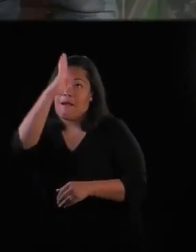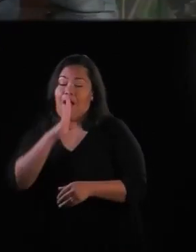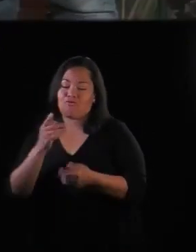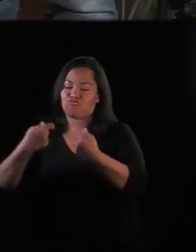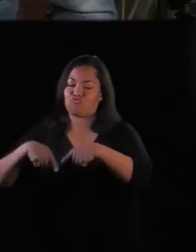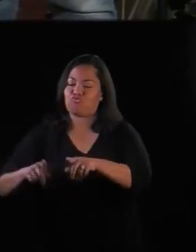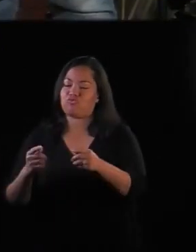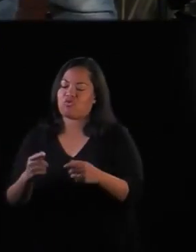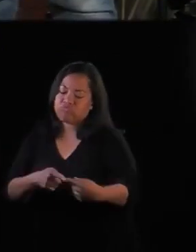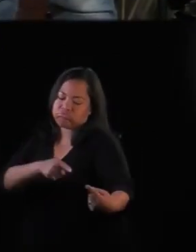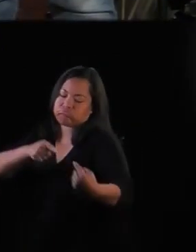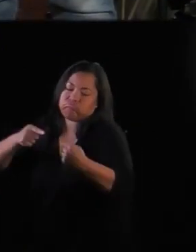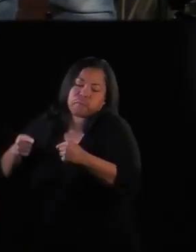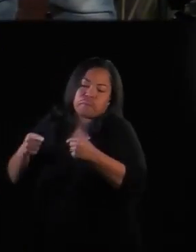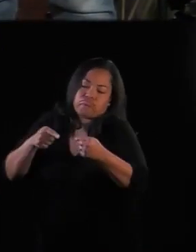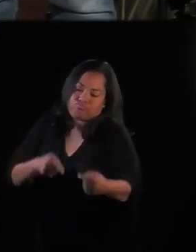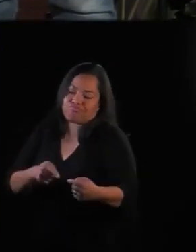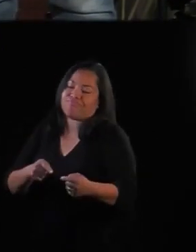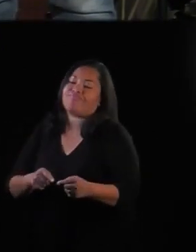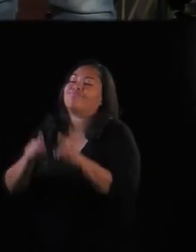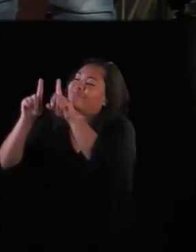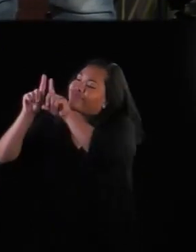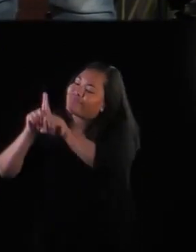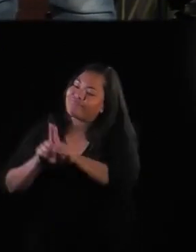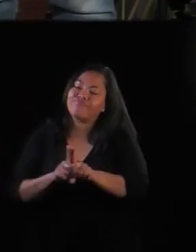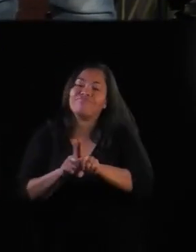God of the valley,